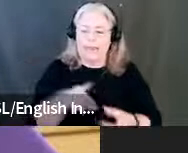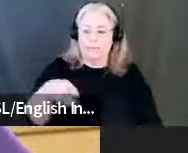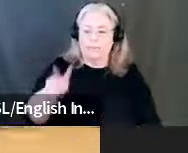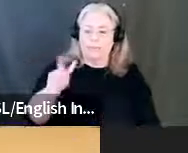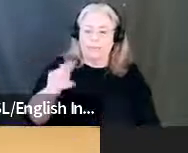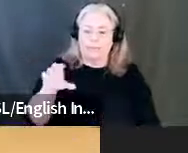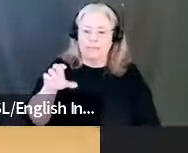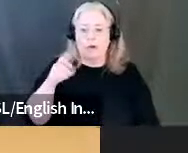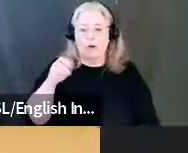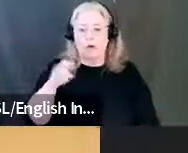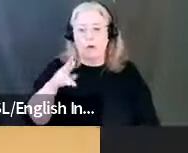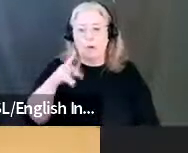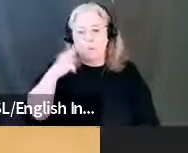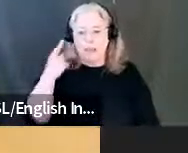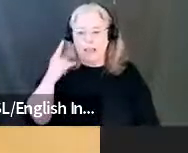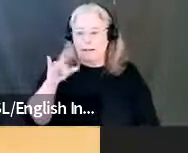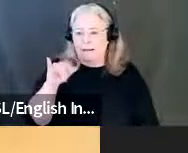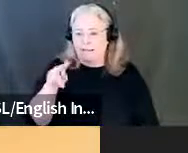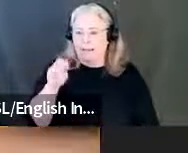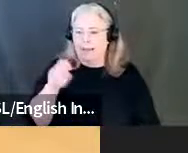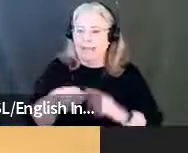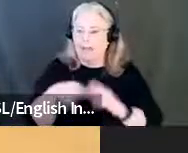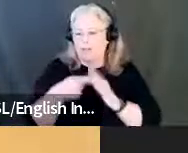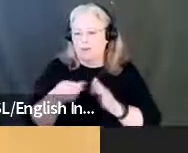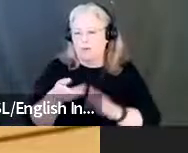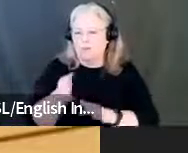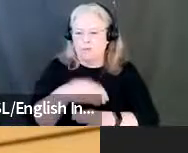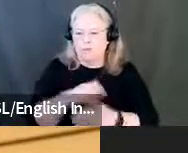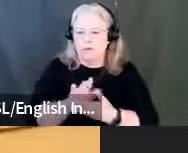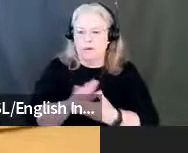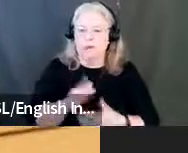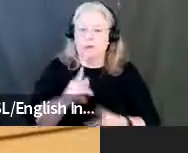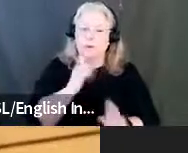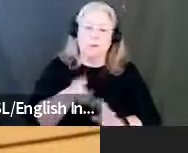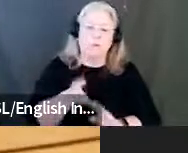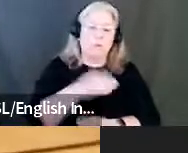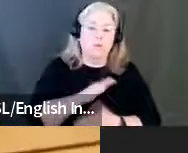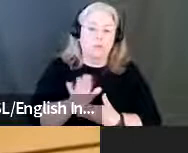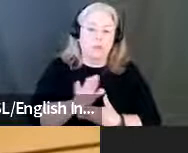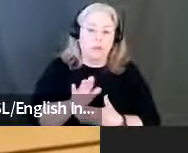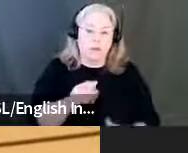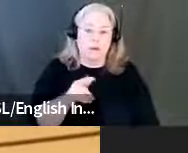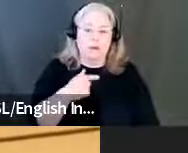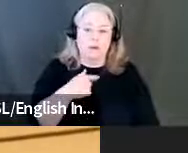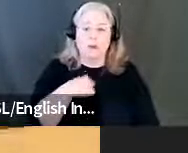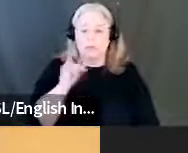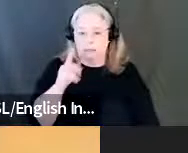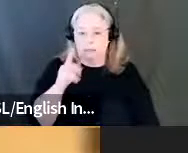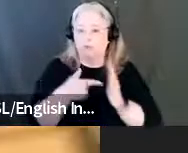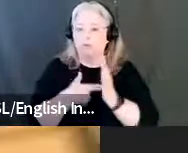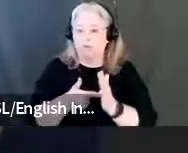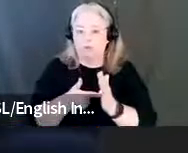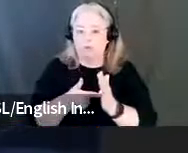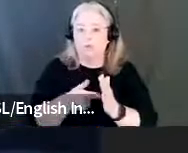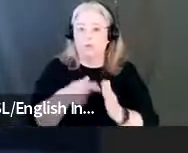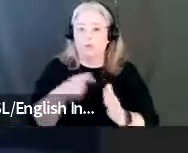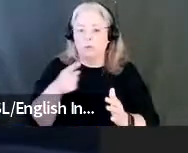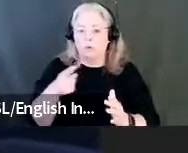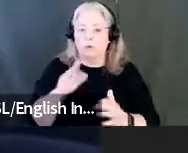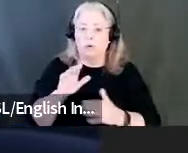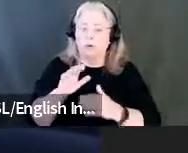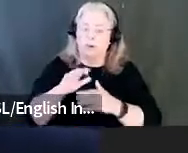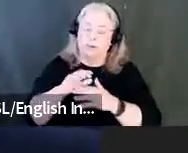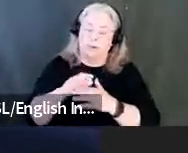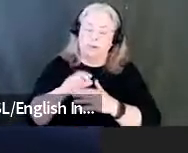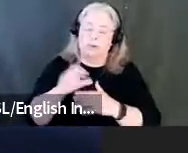line that I showed you in the previous video. So in the previous video, I did show about bending the spoon